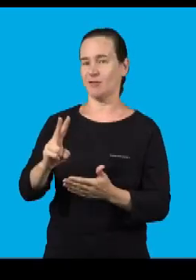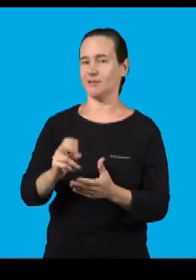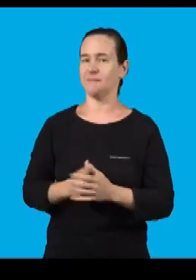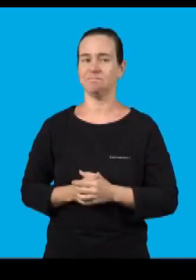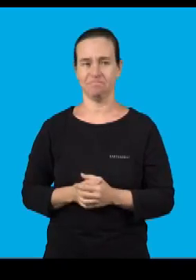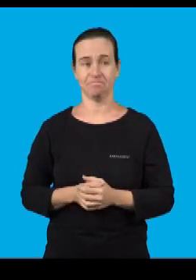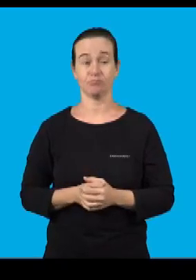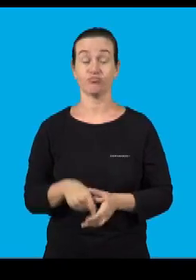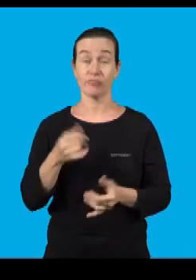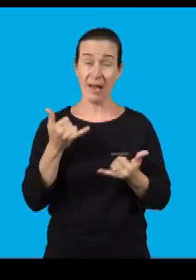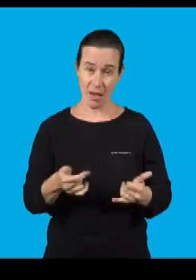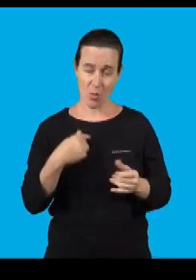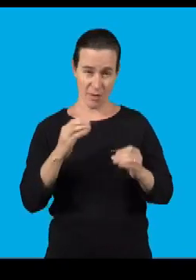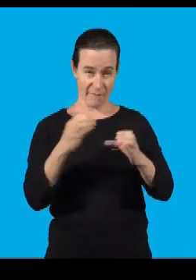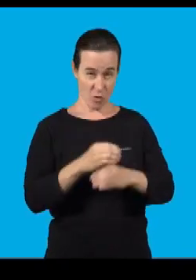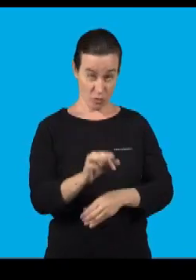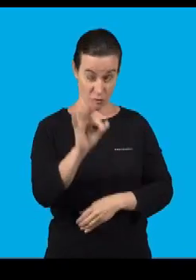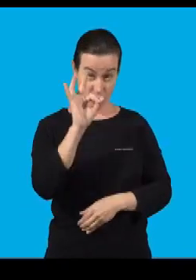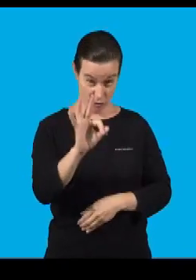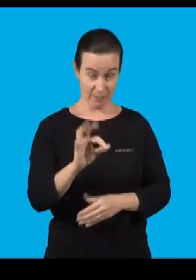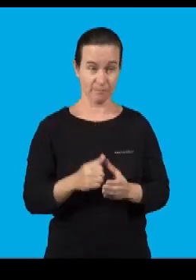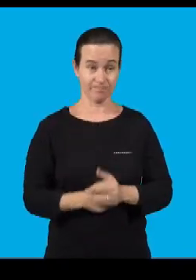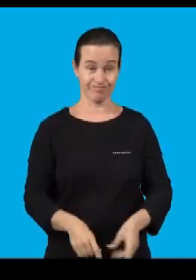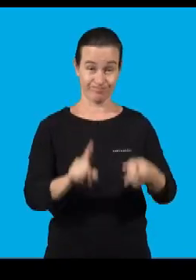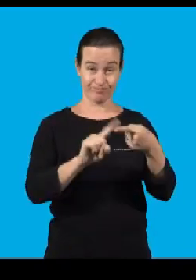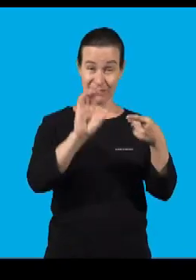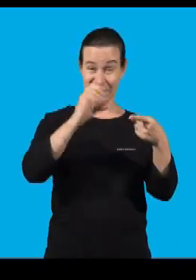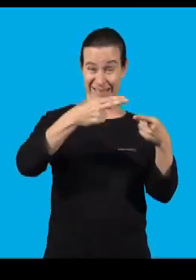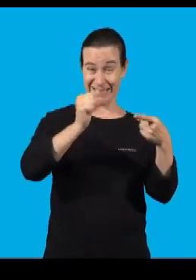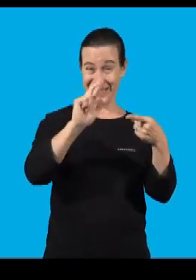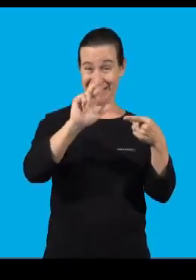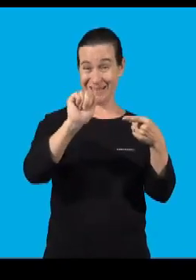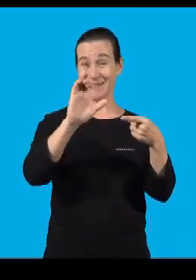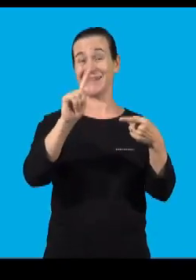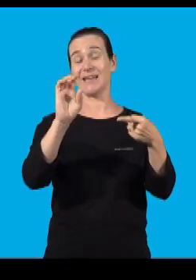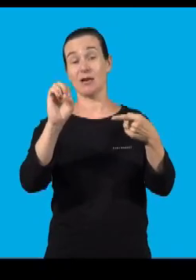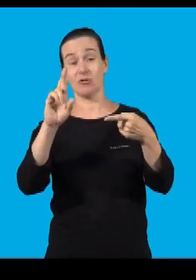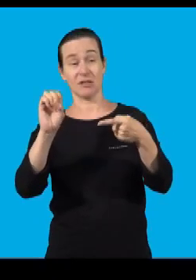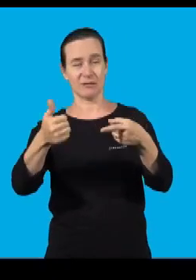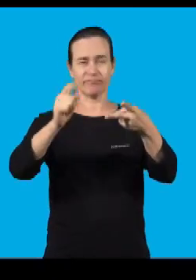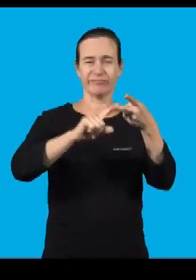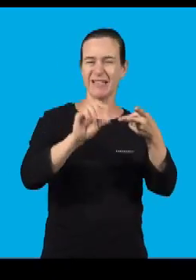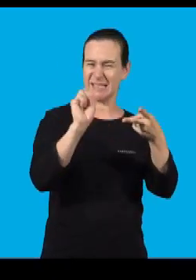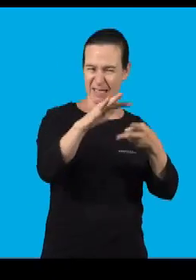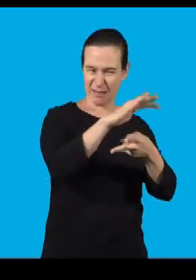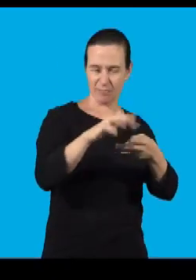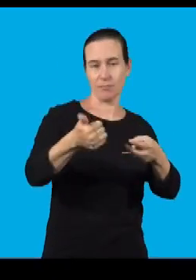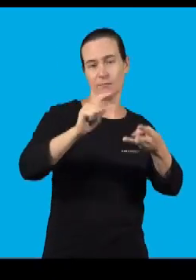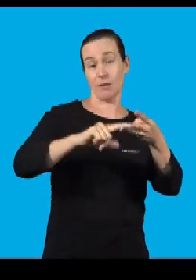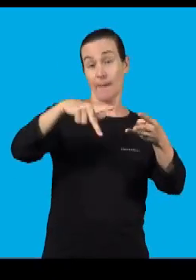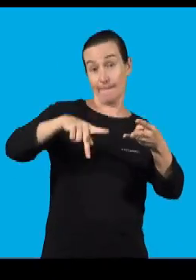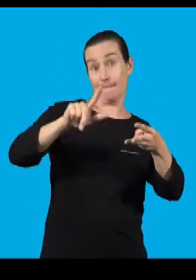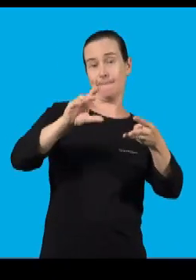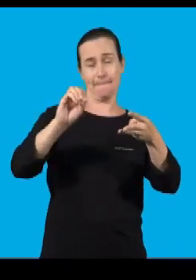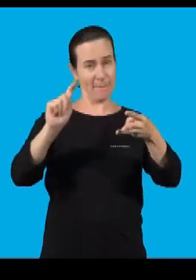on the text. So we're going to look at three aspects of our building blocks. We're going to look at characters, we're going to look at setting, and we're going